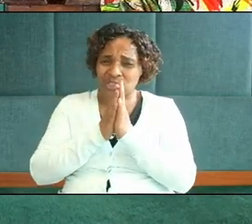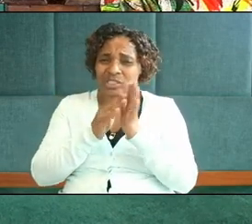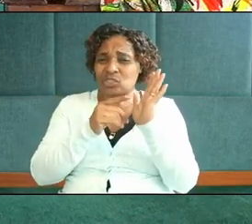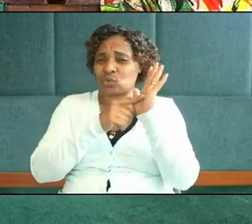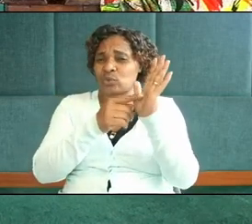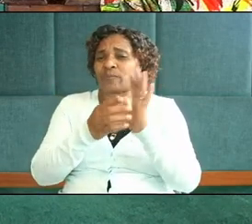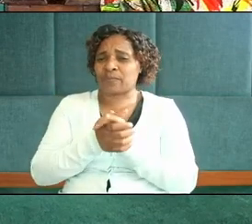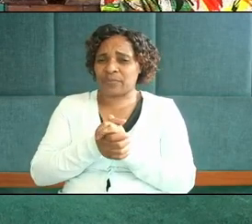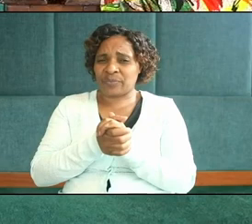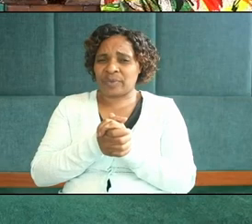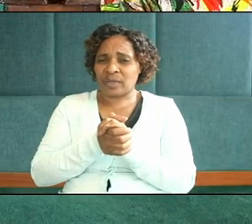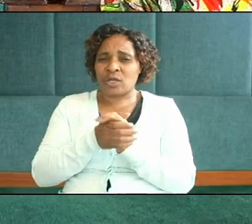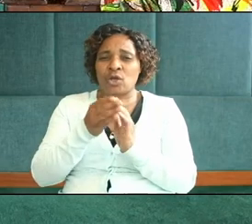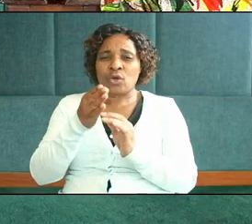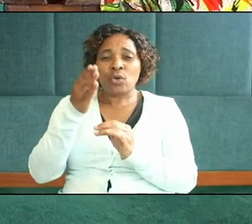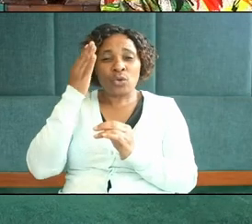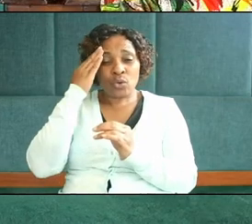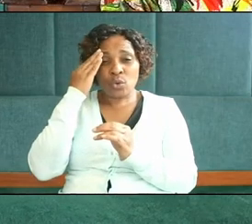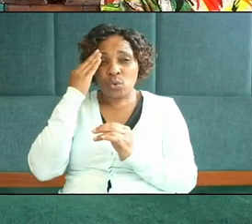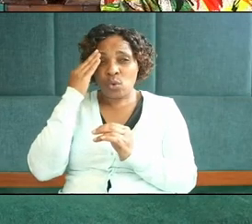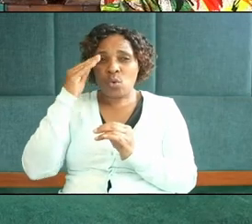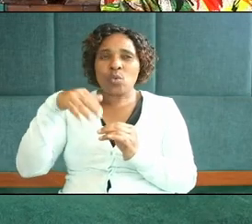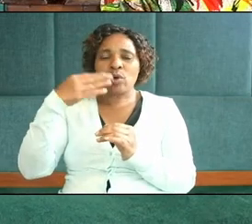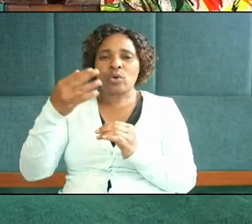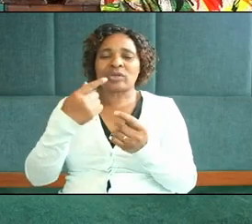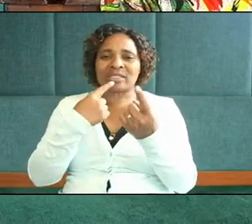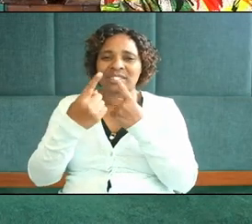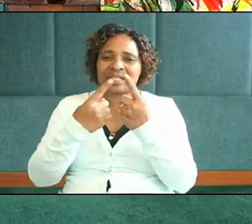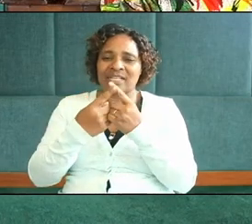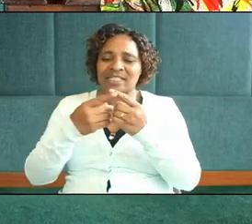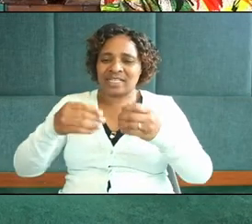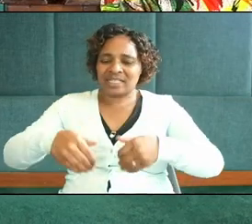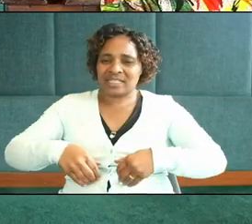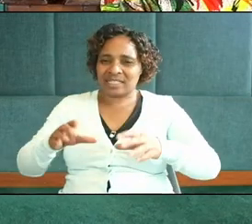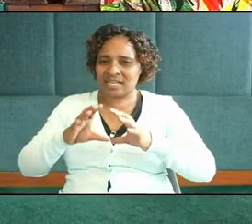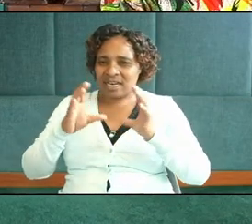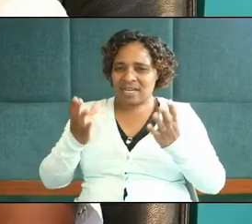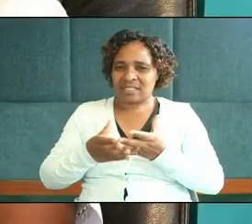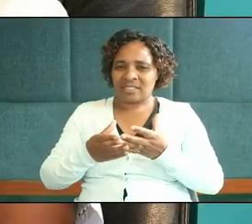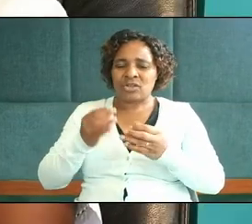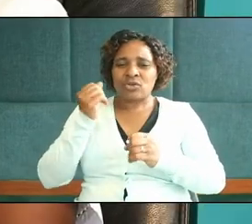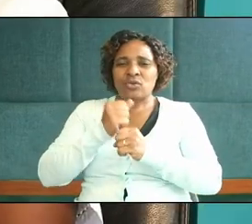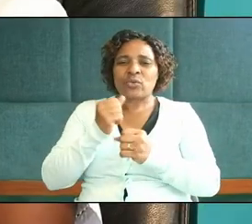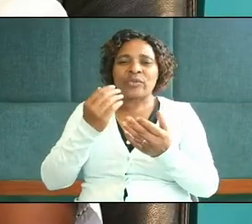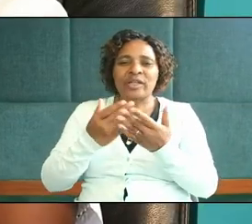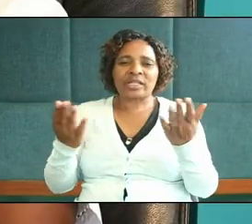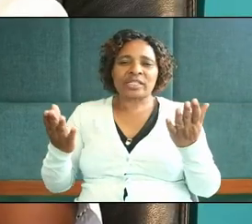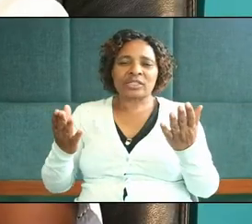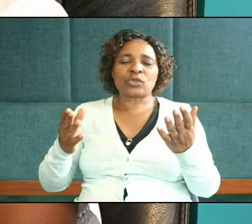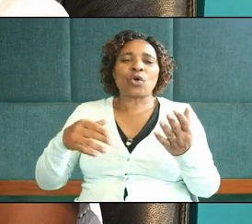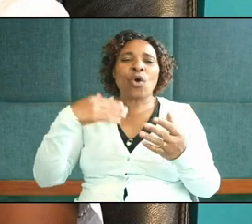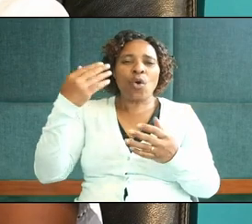You know, we often say in teens class that we should do the things that